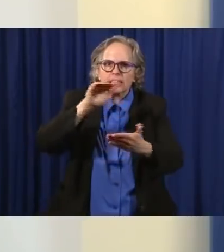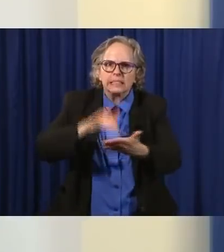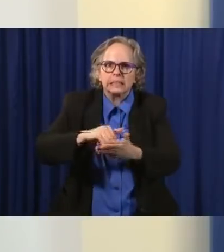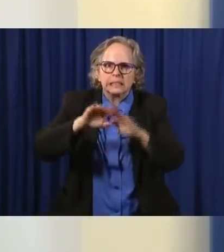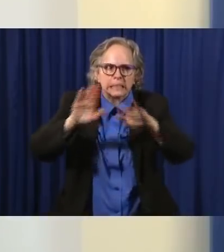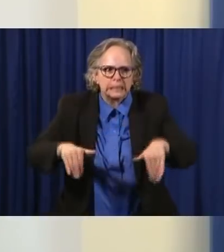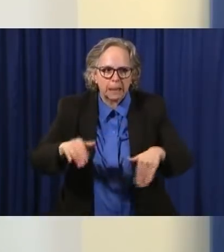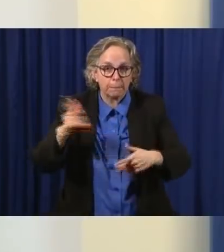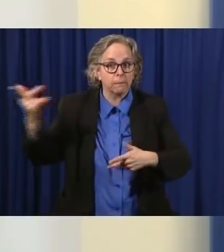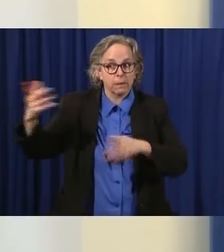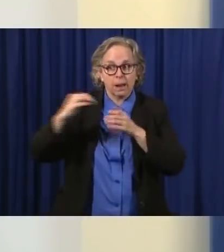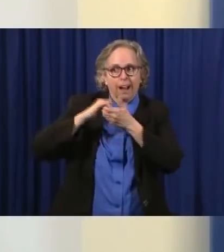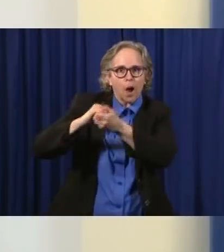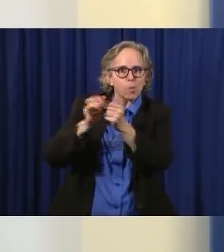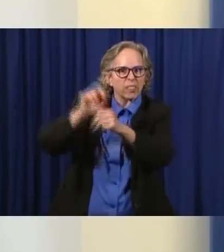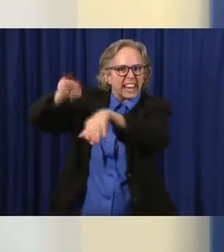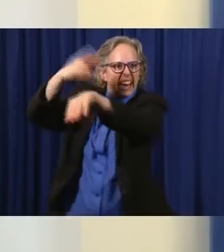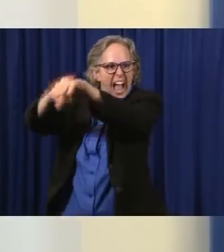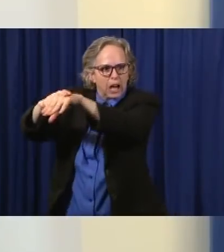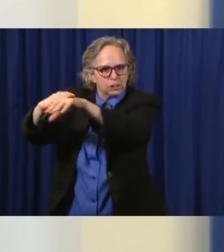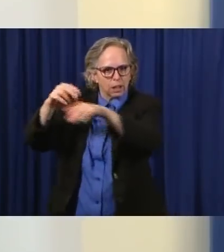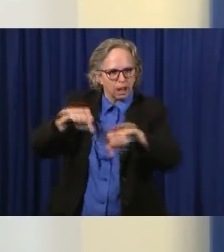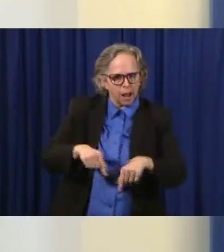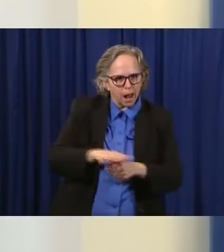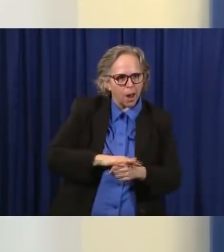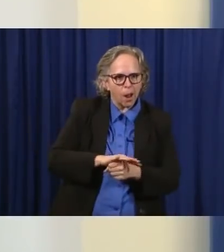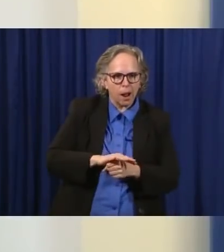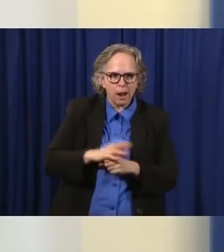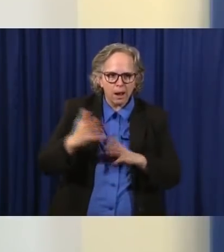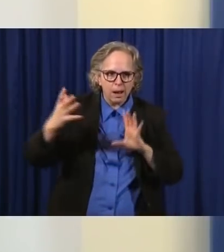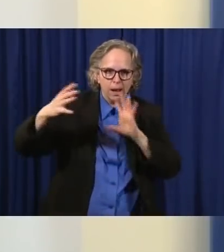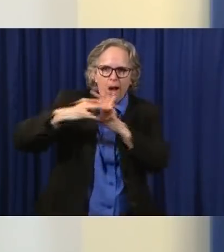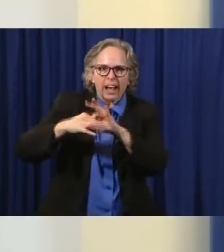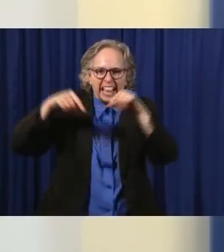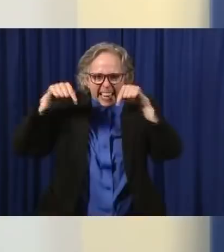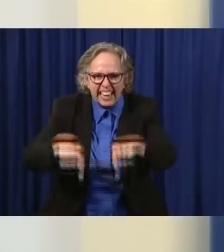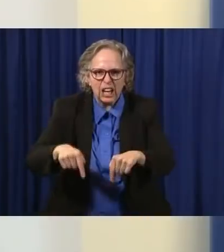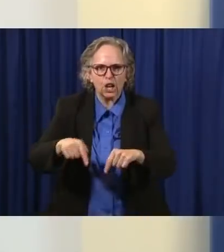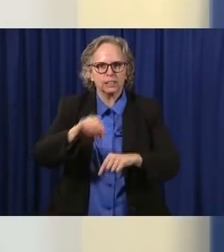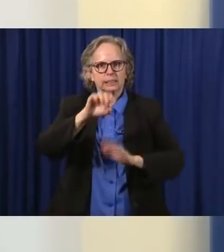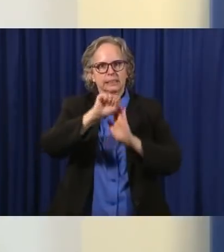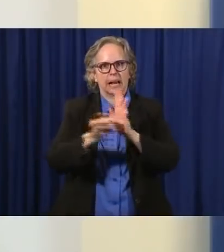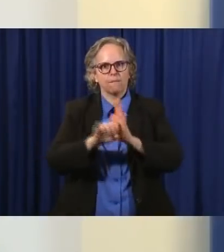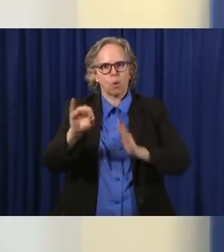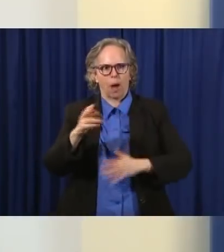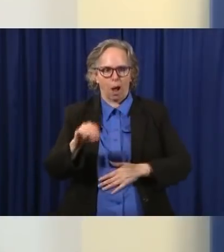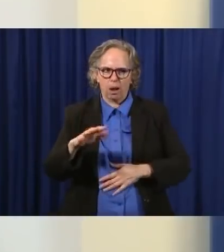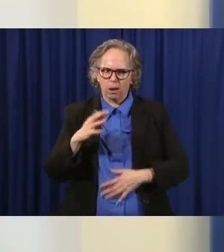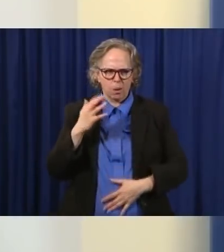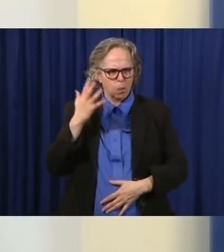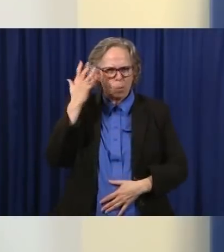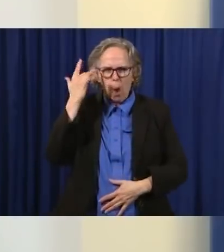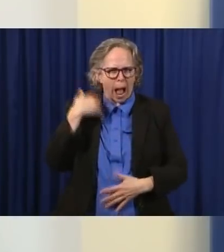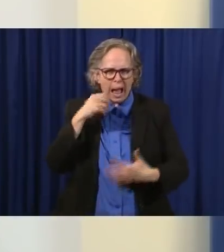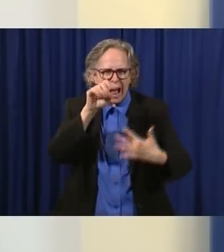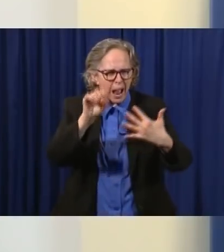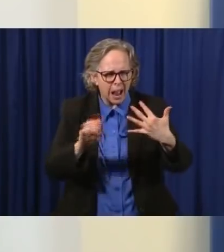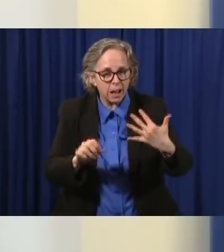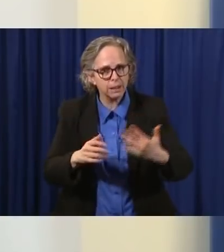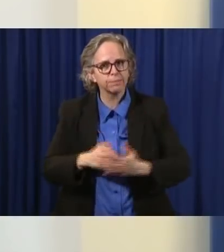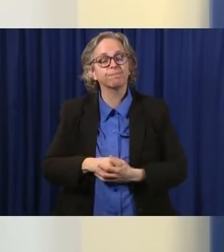do some extra work here in Ohio. And we'll be looking at a couple of areas. We're going to look at sort of